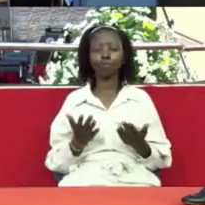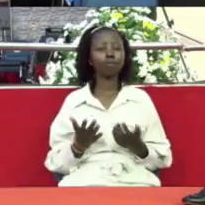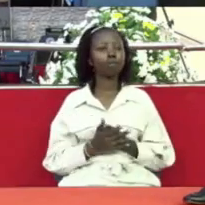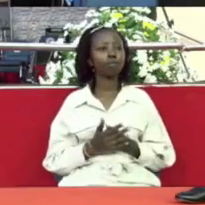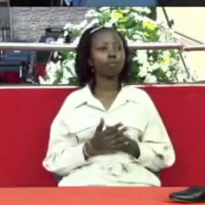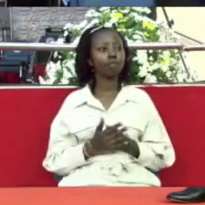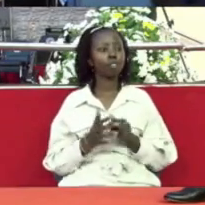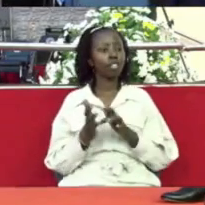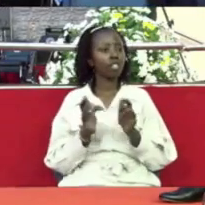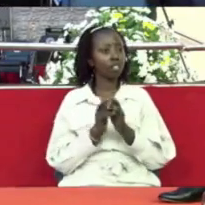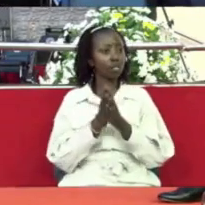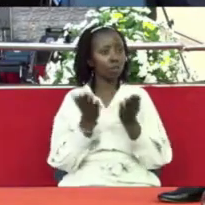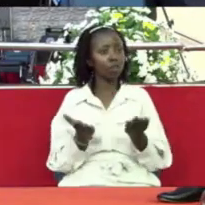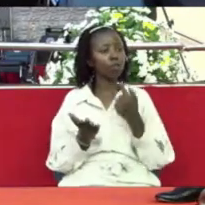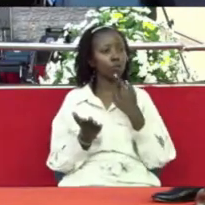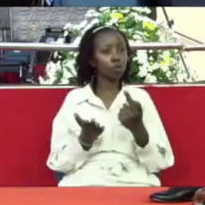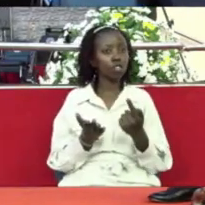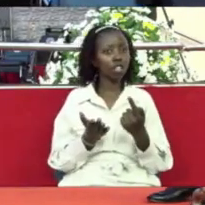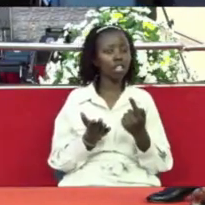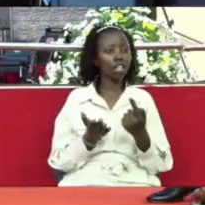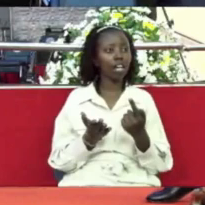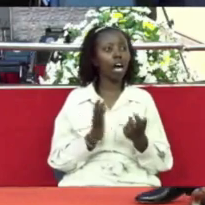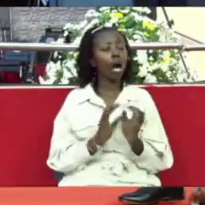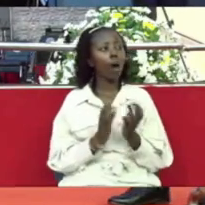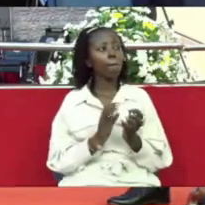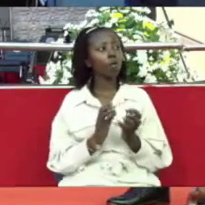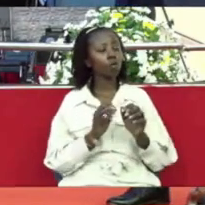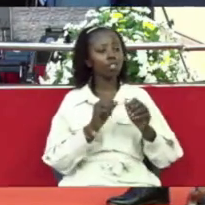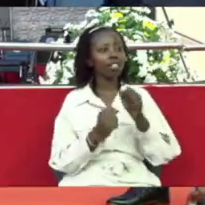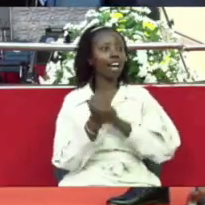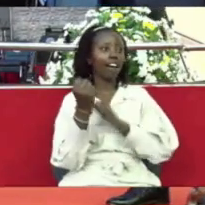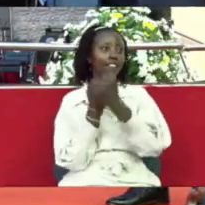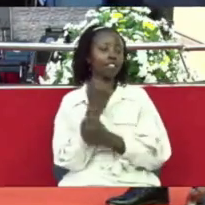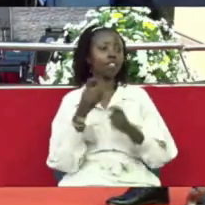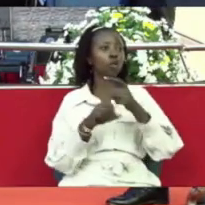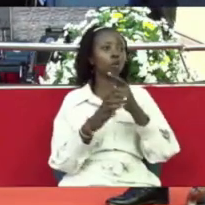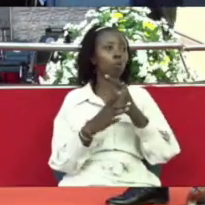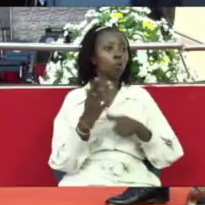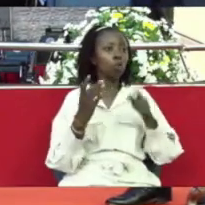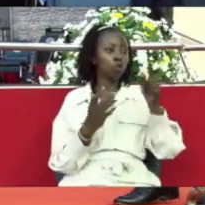The Bible talks in detail about reaping what you've sown, good or bad.